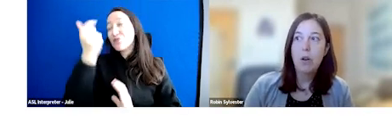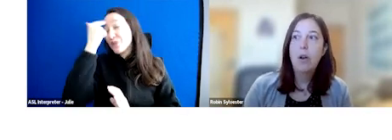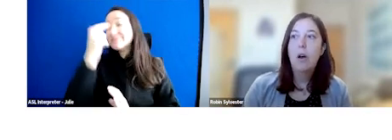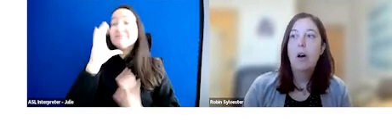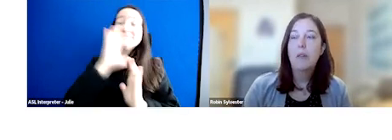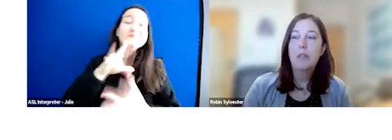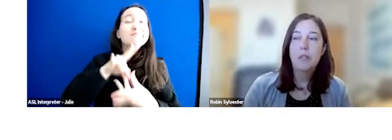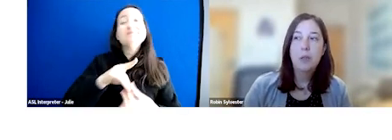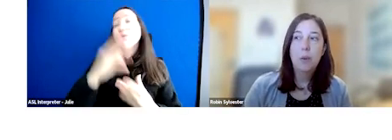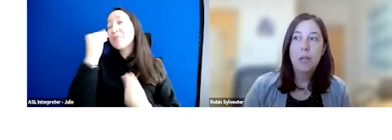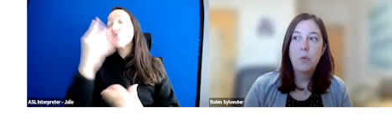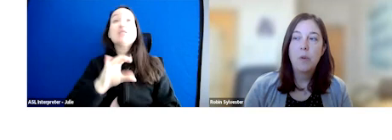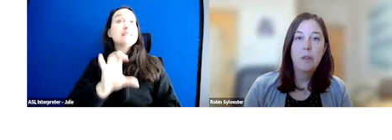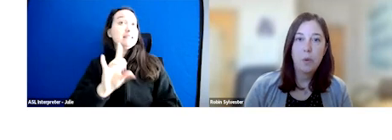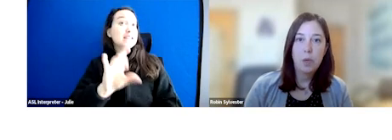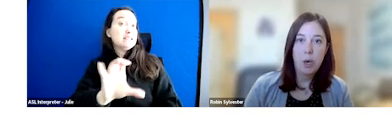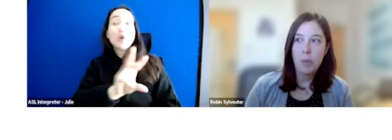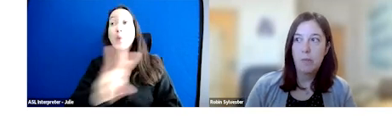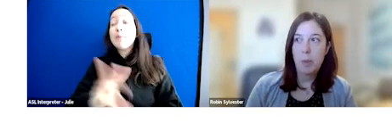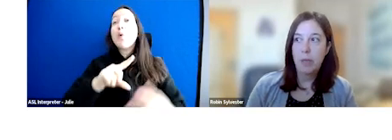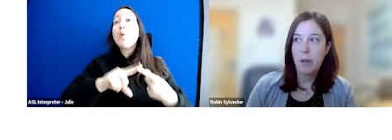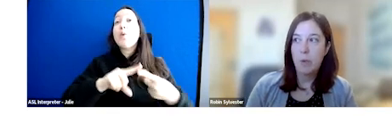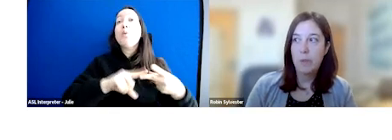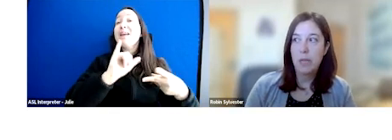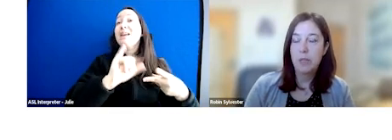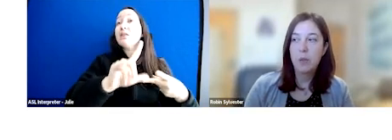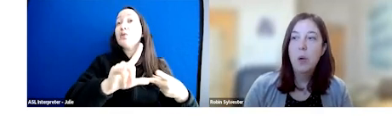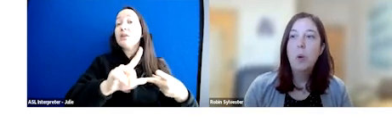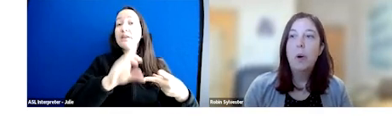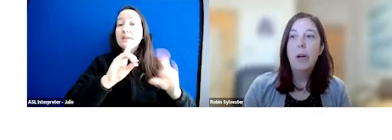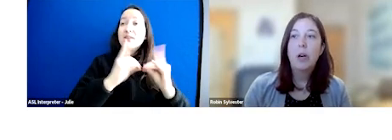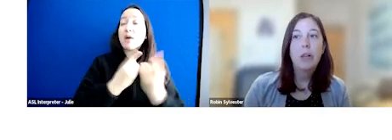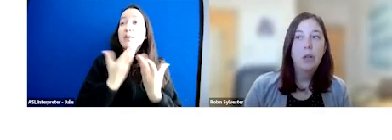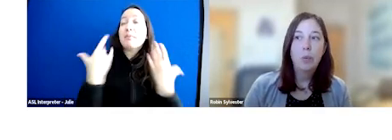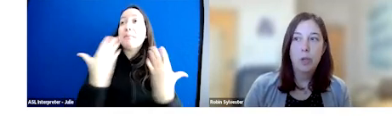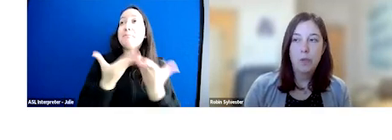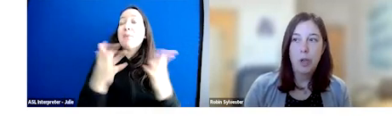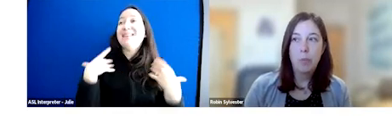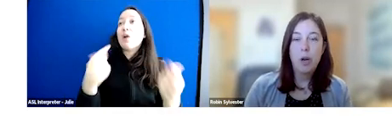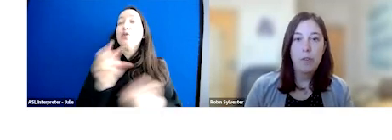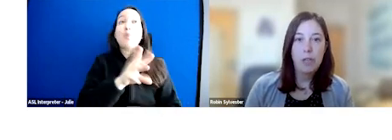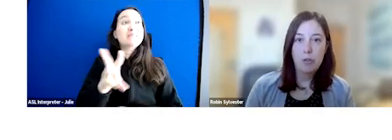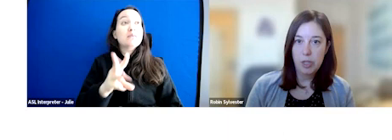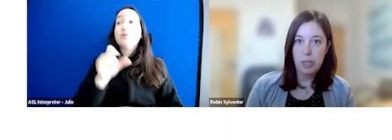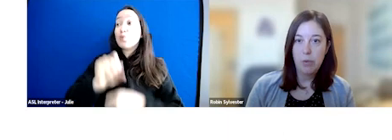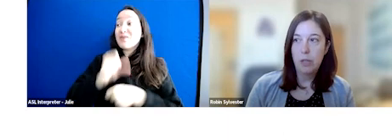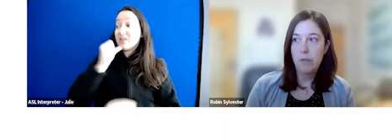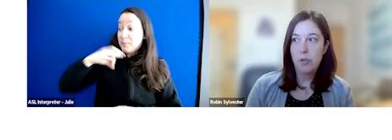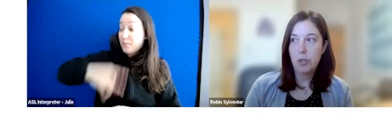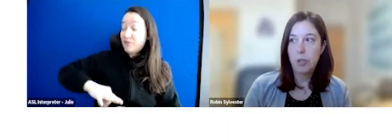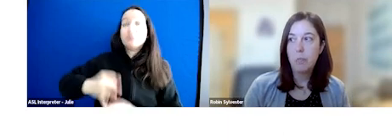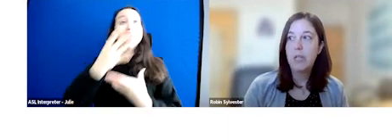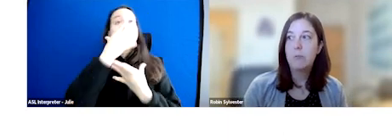information on the CDC website or the Illinois Department of Public Health websites, while my colleague who works for a nonprofit interested in